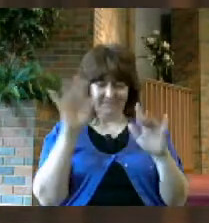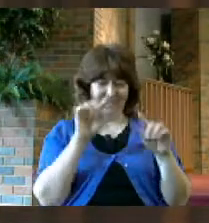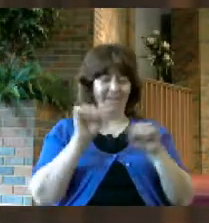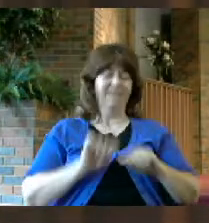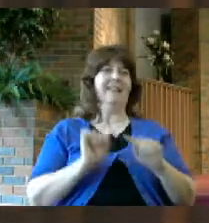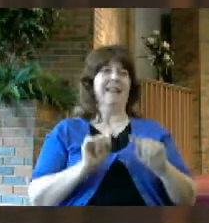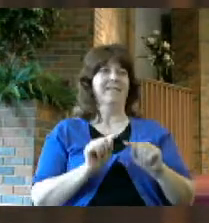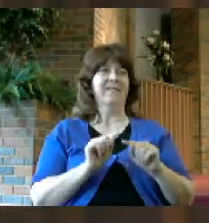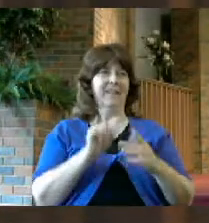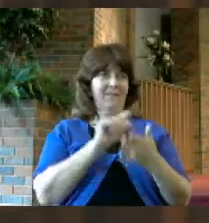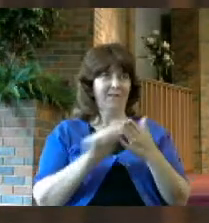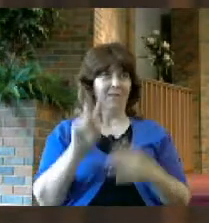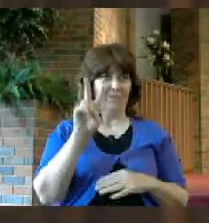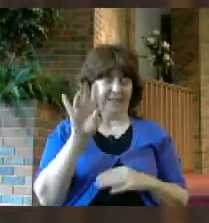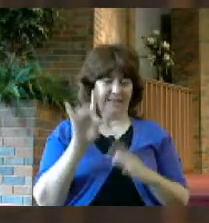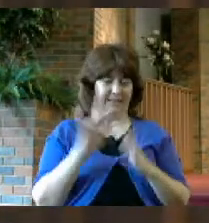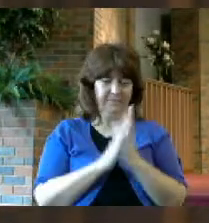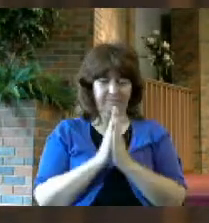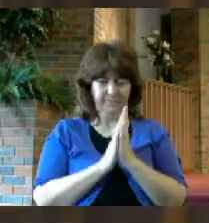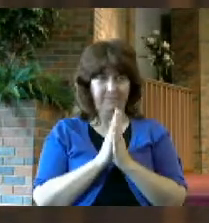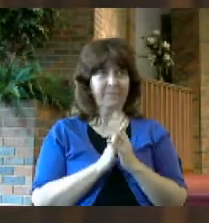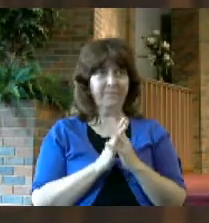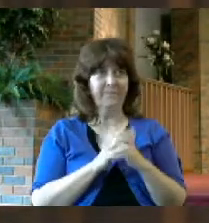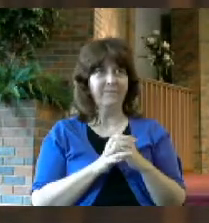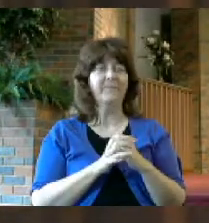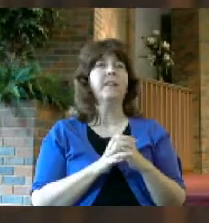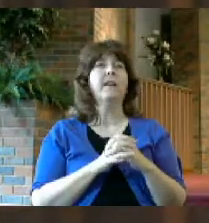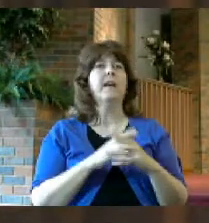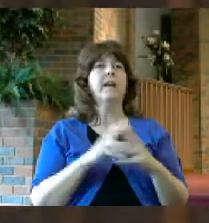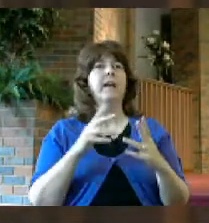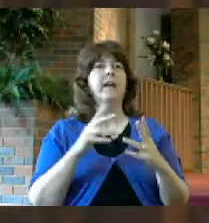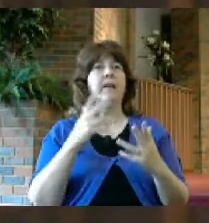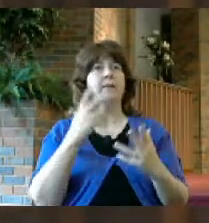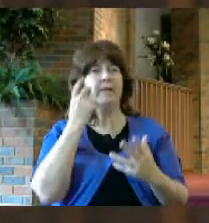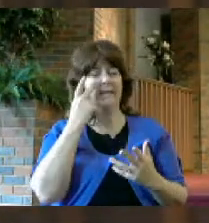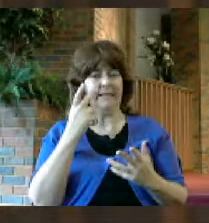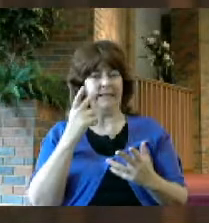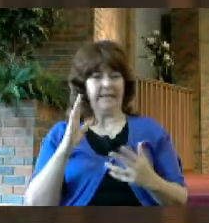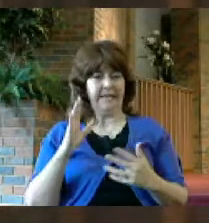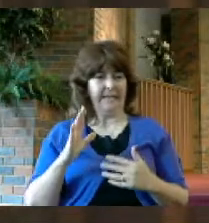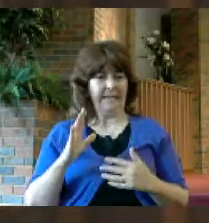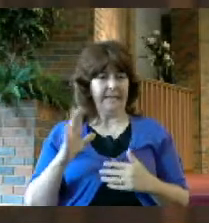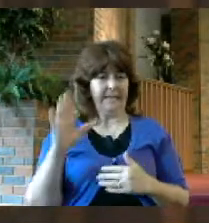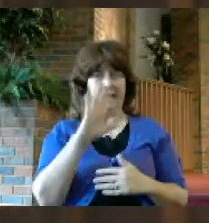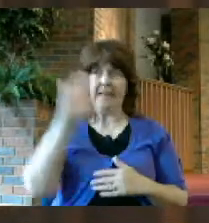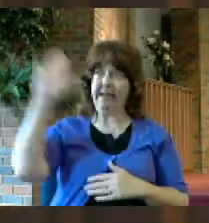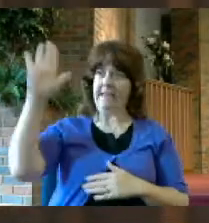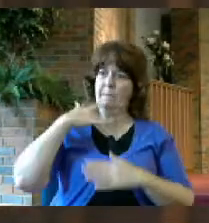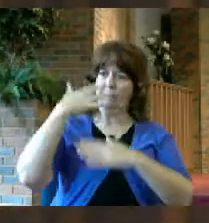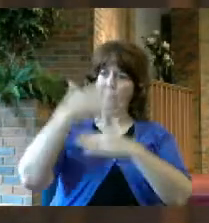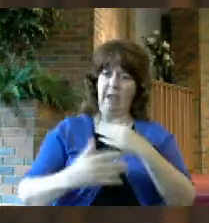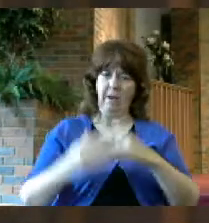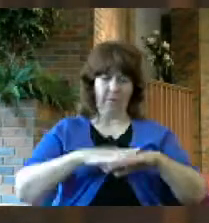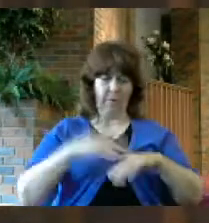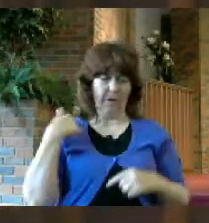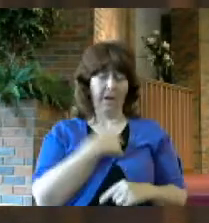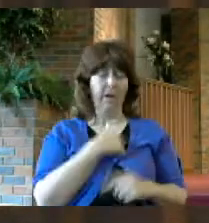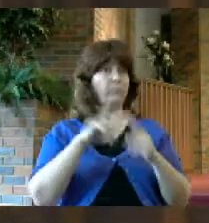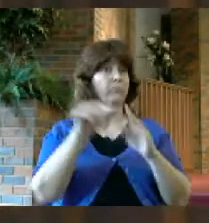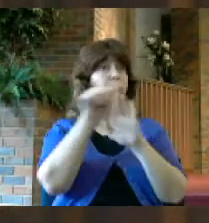28. And intend to bring this man's blood on us. But Peter and the other apostles answered and said, we ought to obey